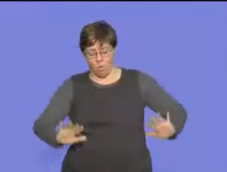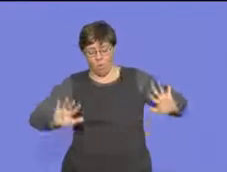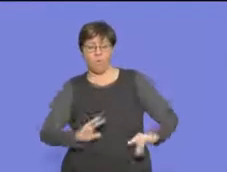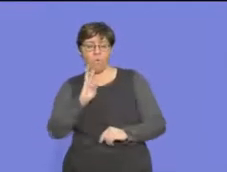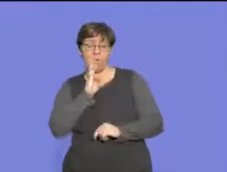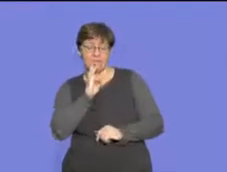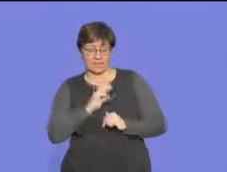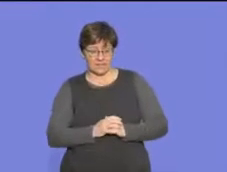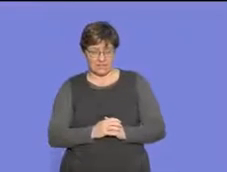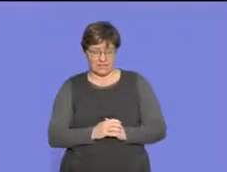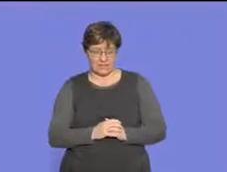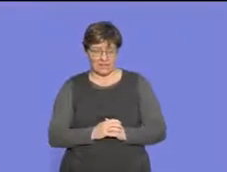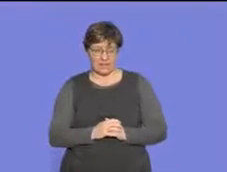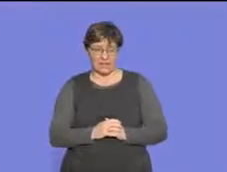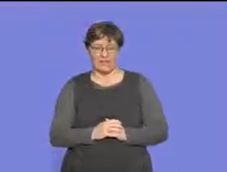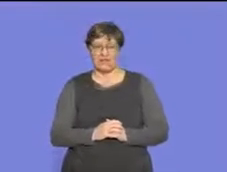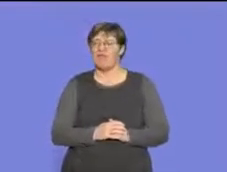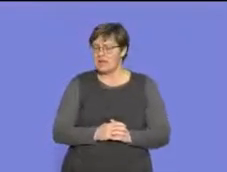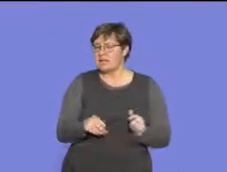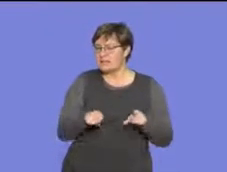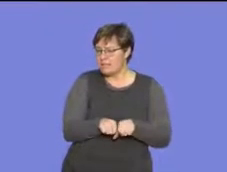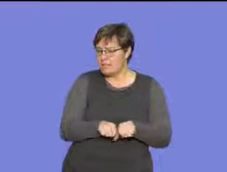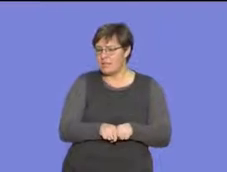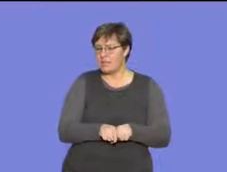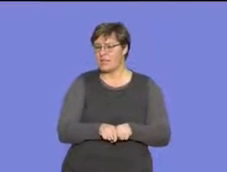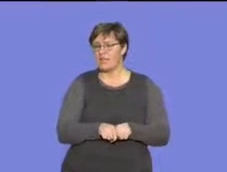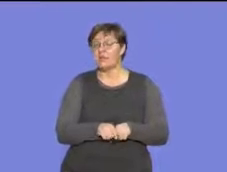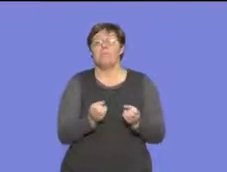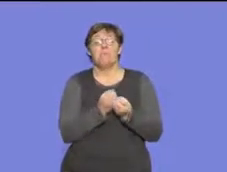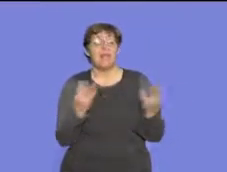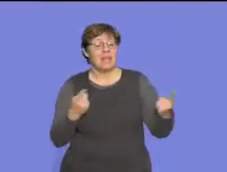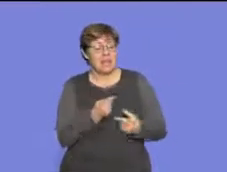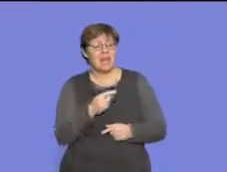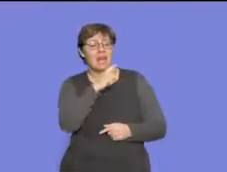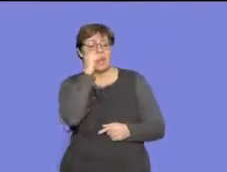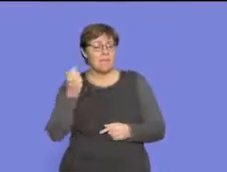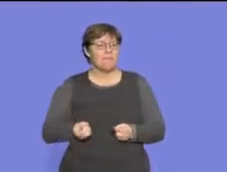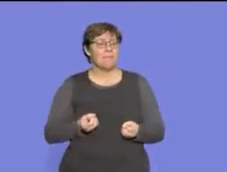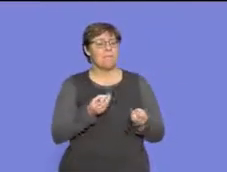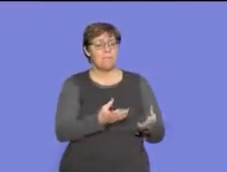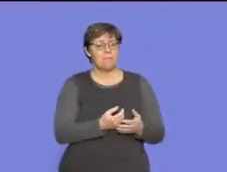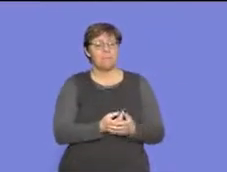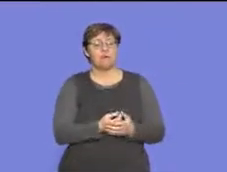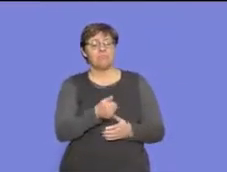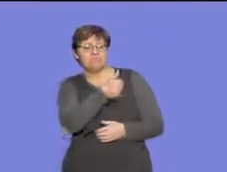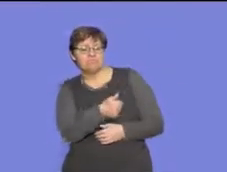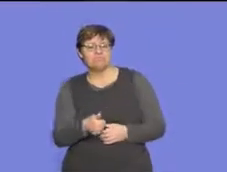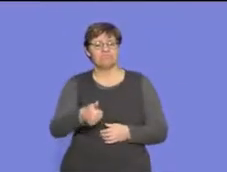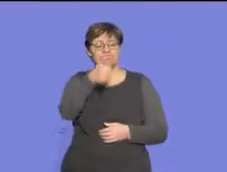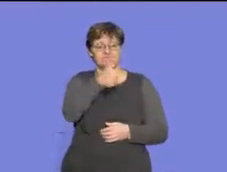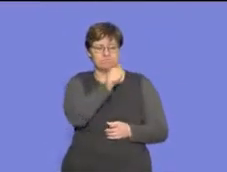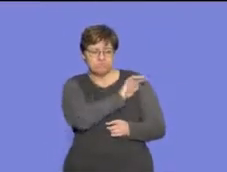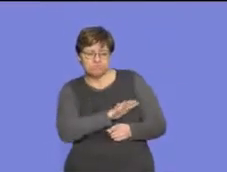the lesson, as well as it's important that often biomes are named after a dominant